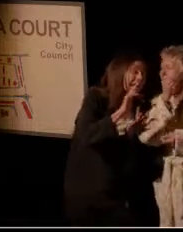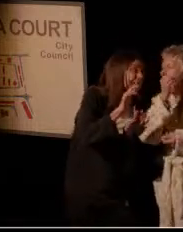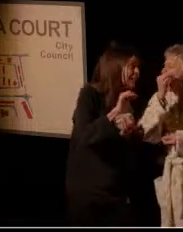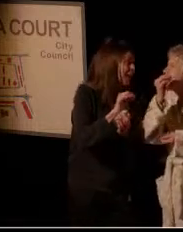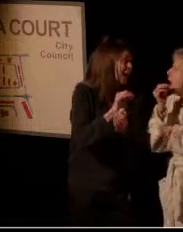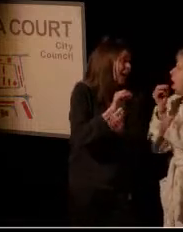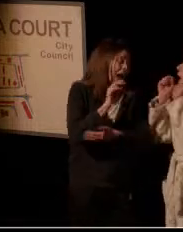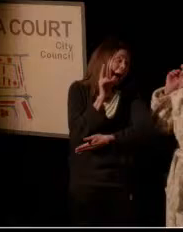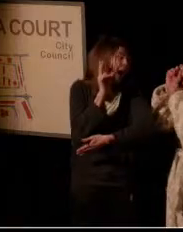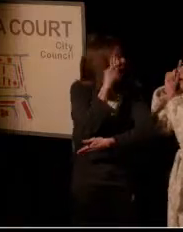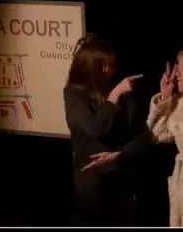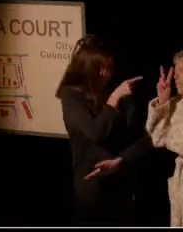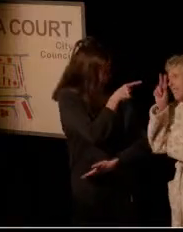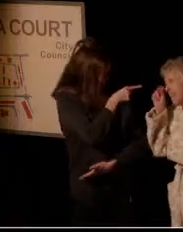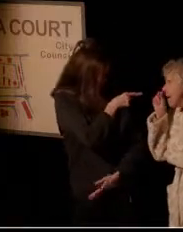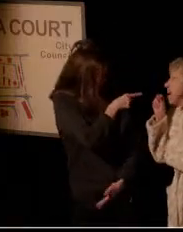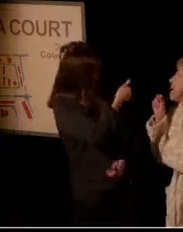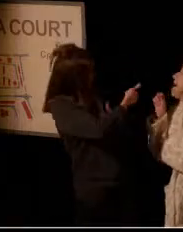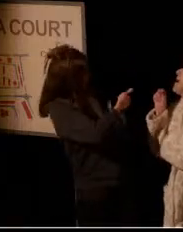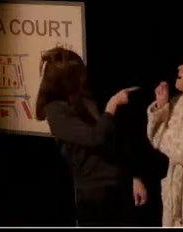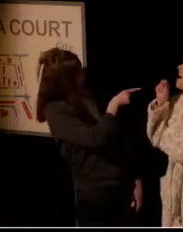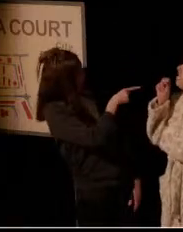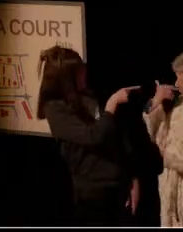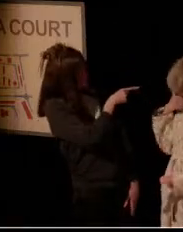Oh, you look absolutely ravishing,